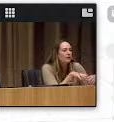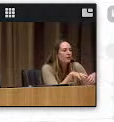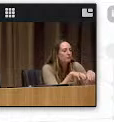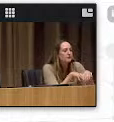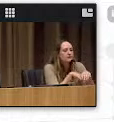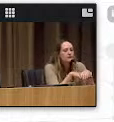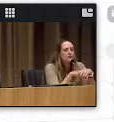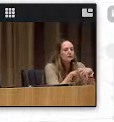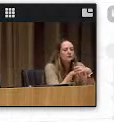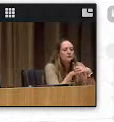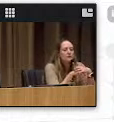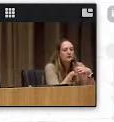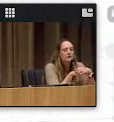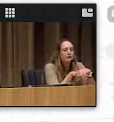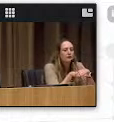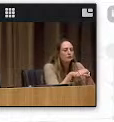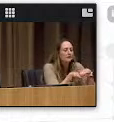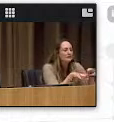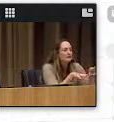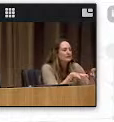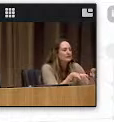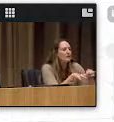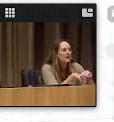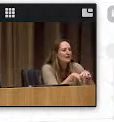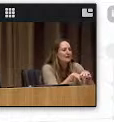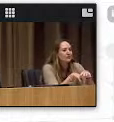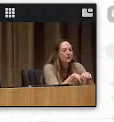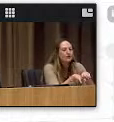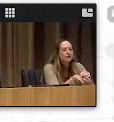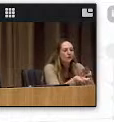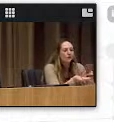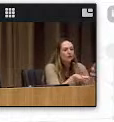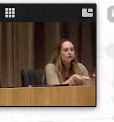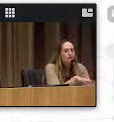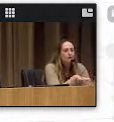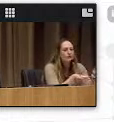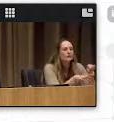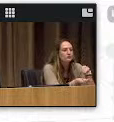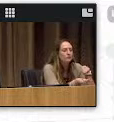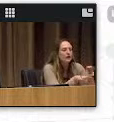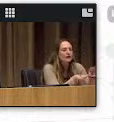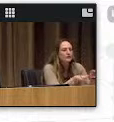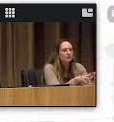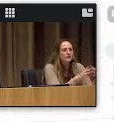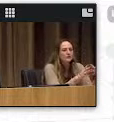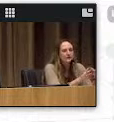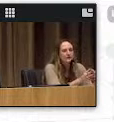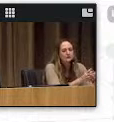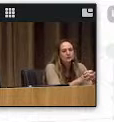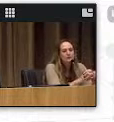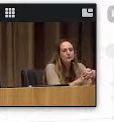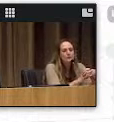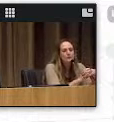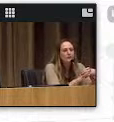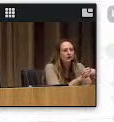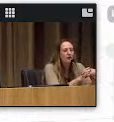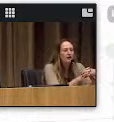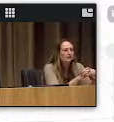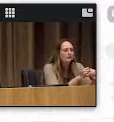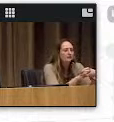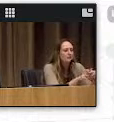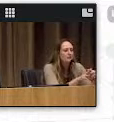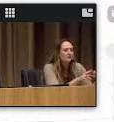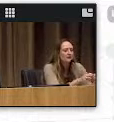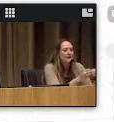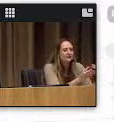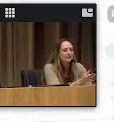were multidisciplinaries for some patients. The treatment doesn't happen separately. They do